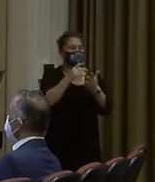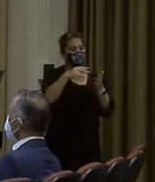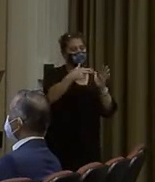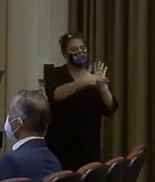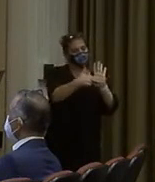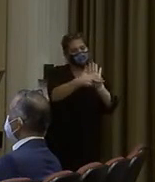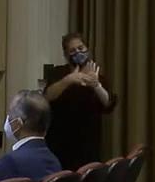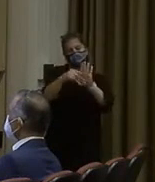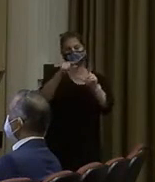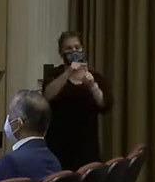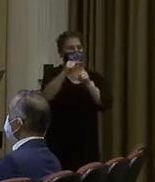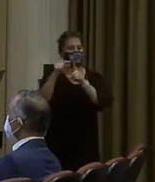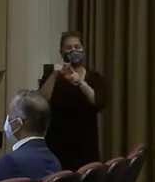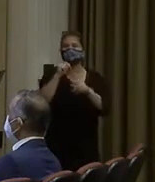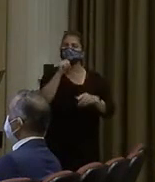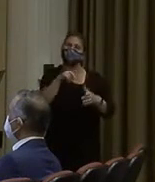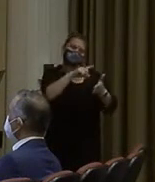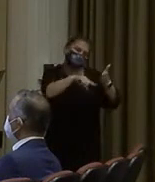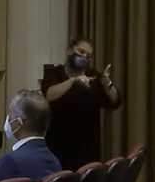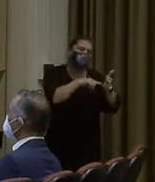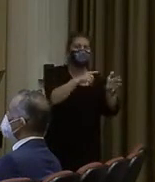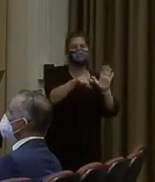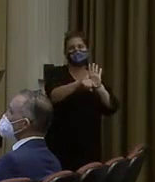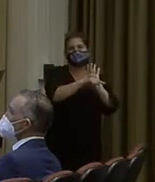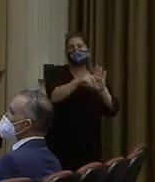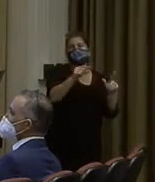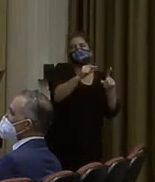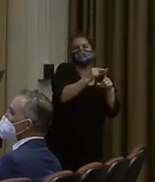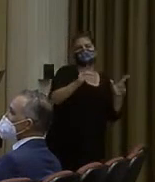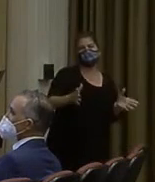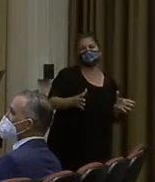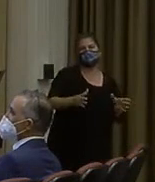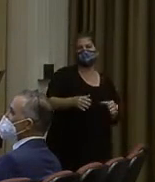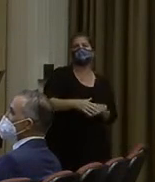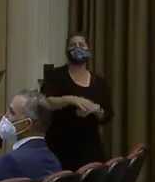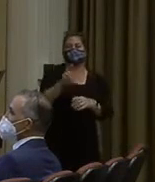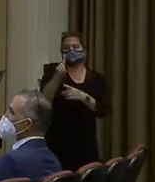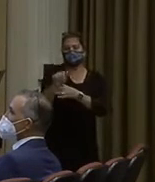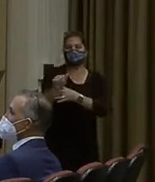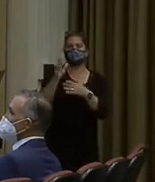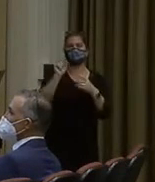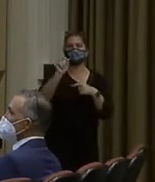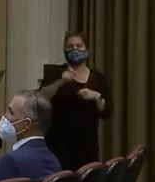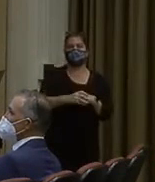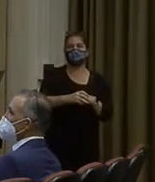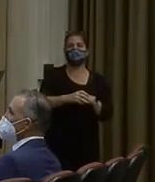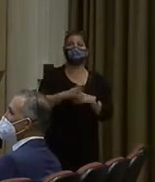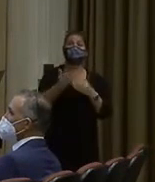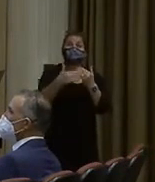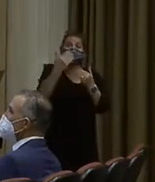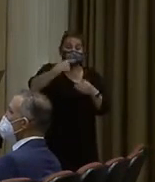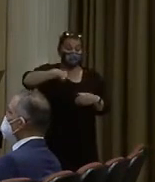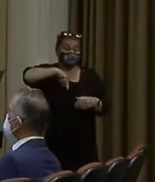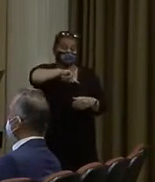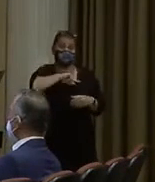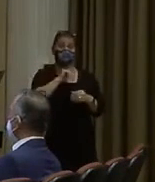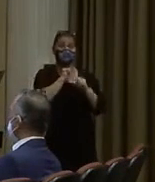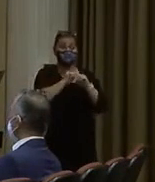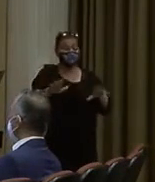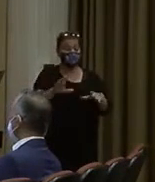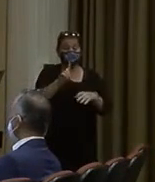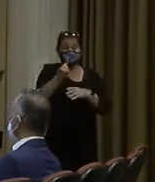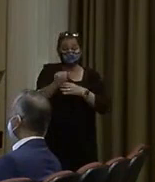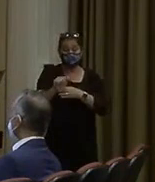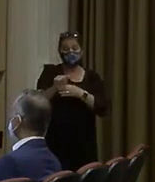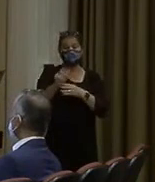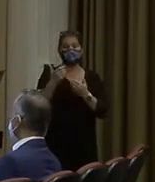These are disempowering and invalidating terms to the disability community, okay? And it really is just easier for us without disabilities